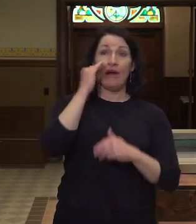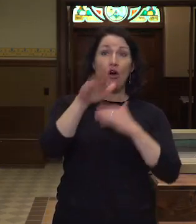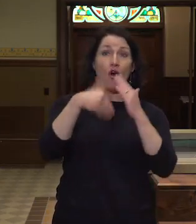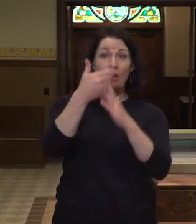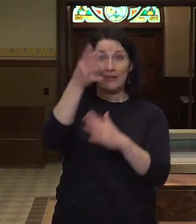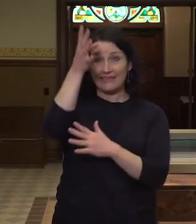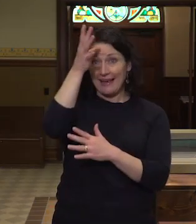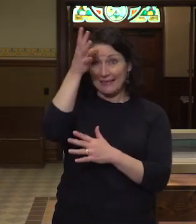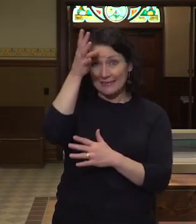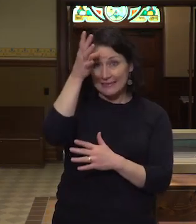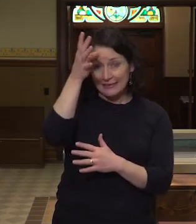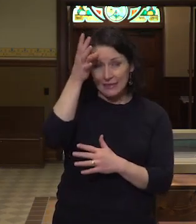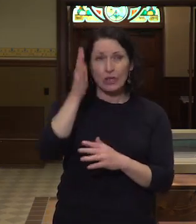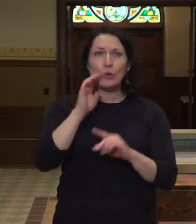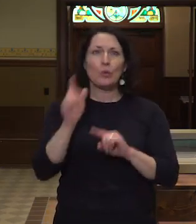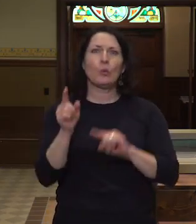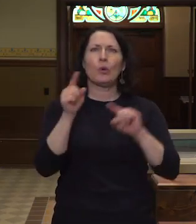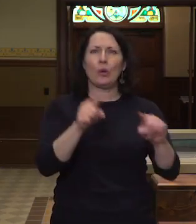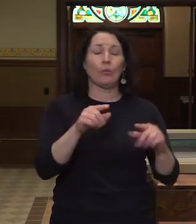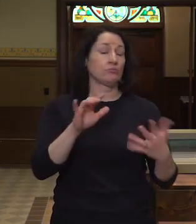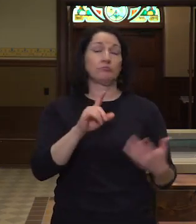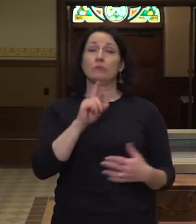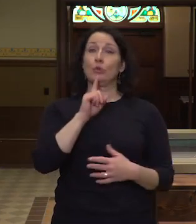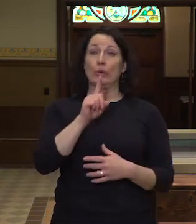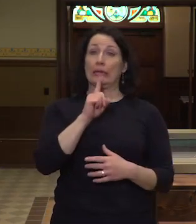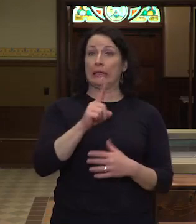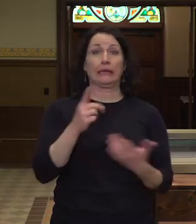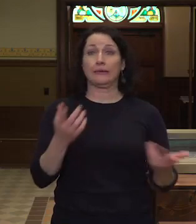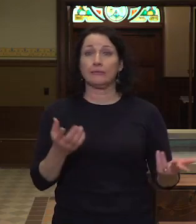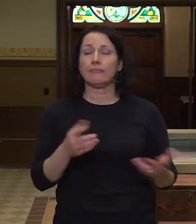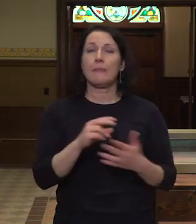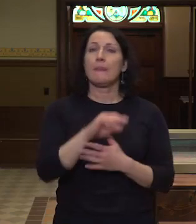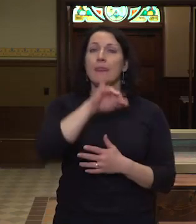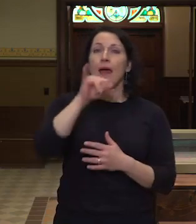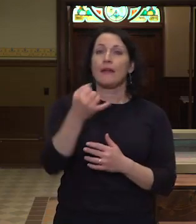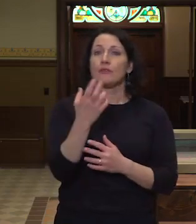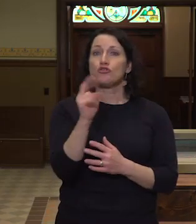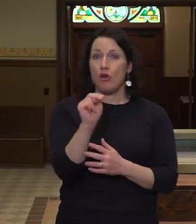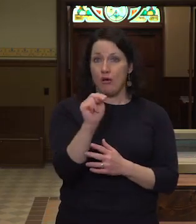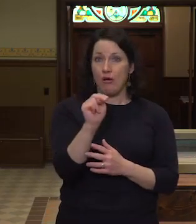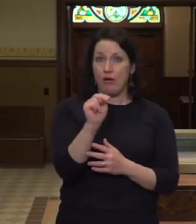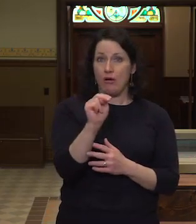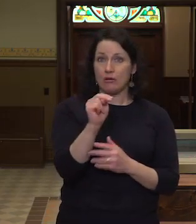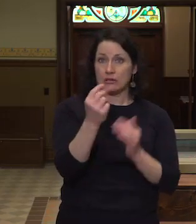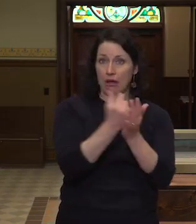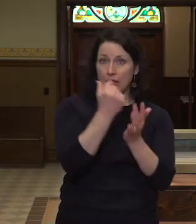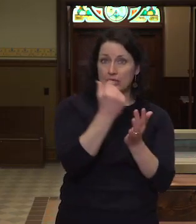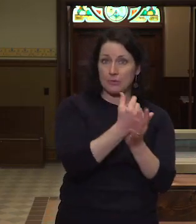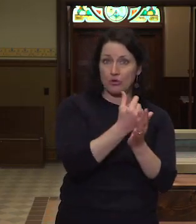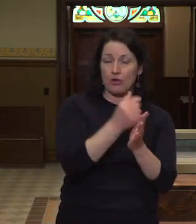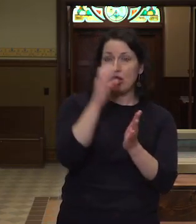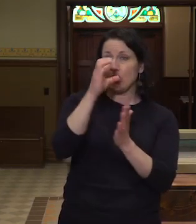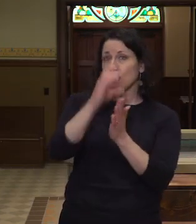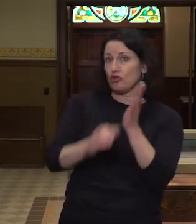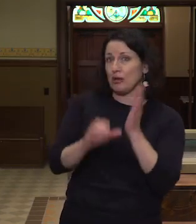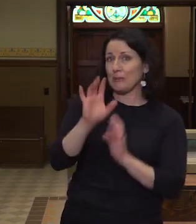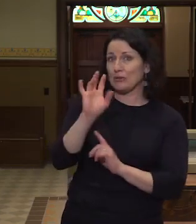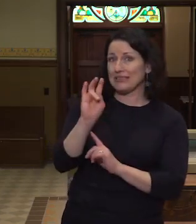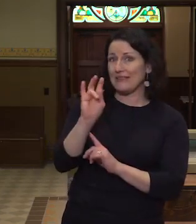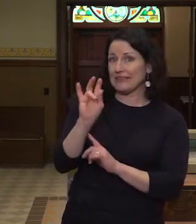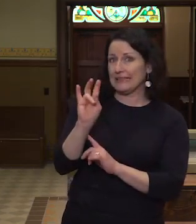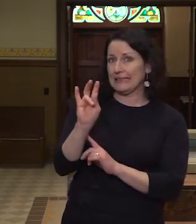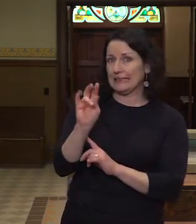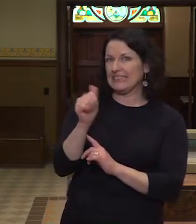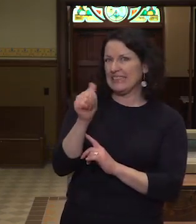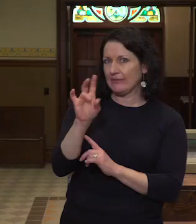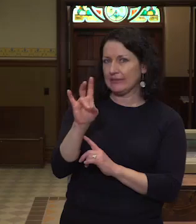just go to this, it's the 17th chapter of John's Gospel, and just maybe enter